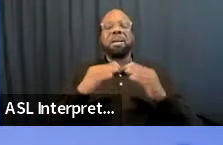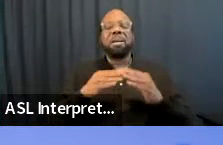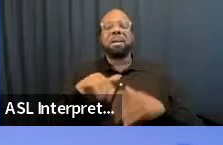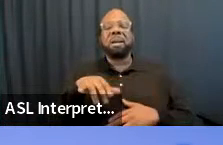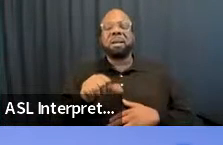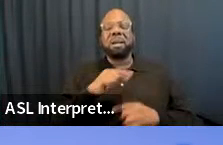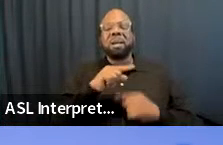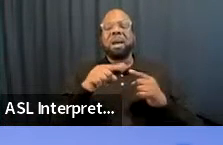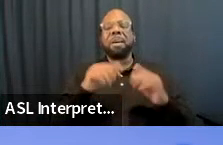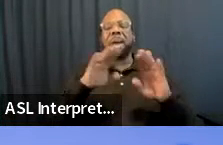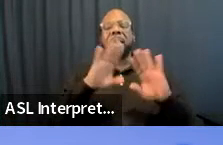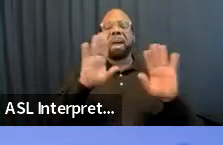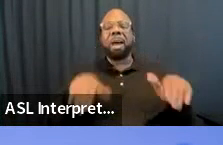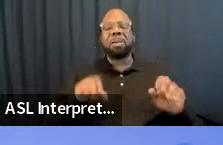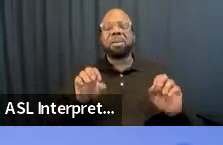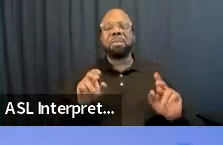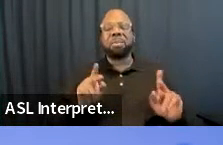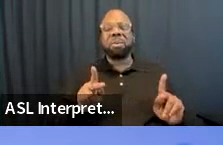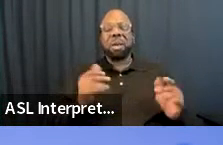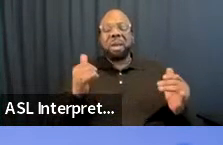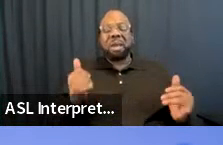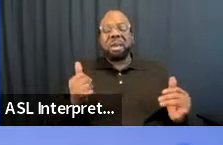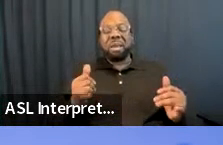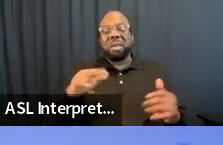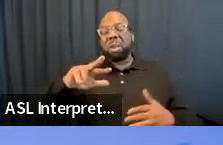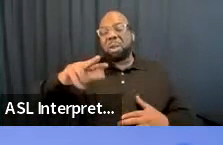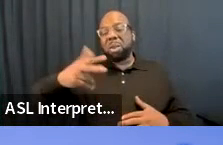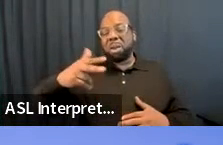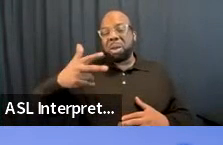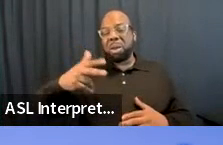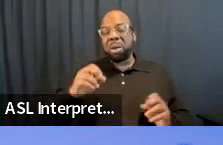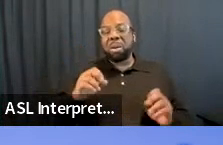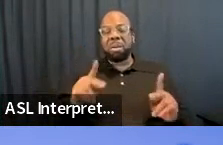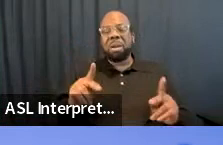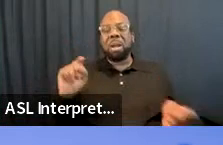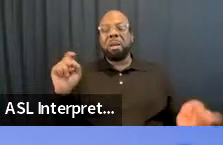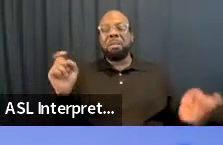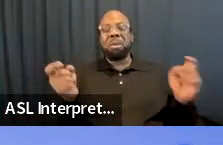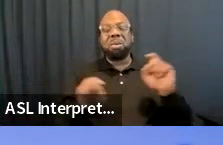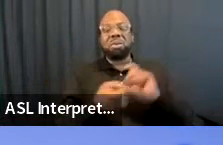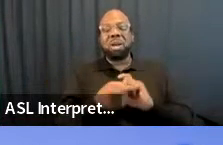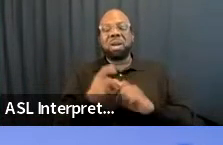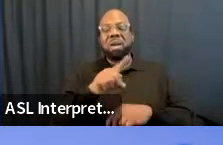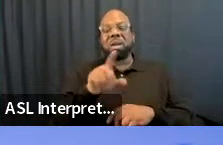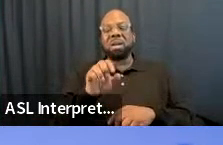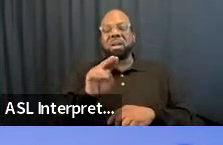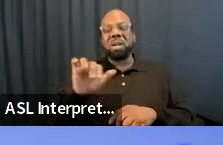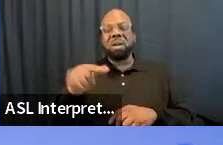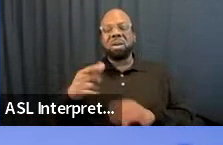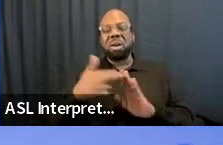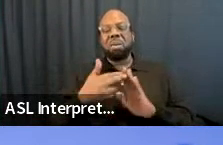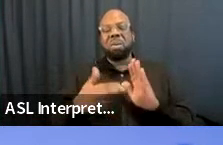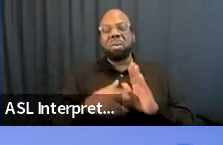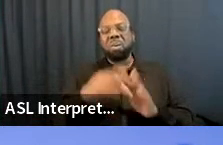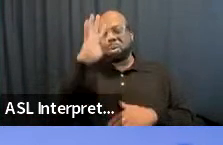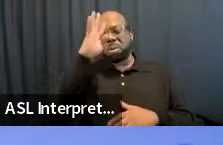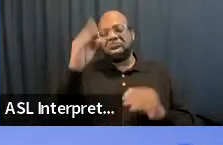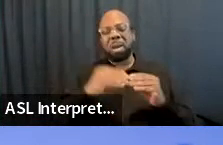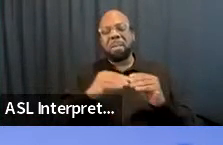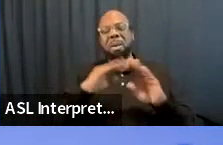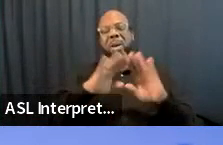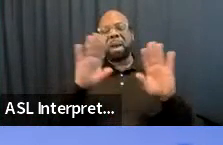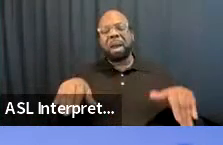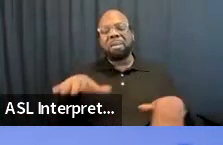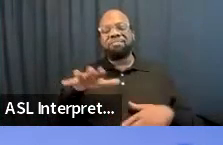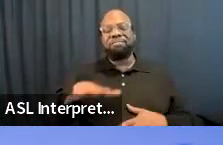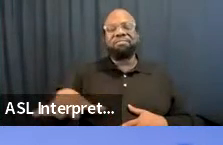for housing opportunity. This third proposal is about changing our zoning regulations to create more housing across the city. It's